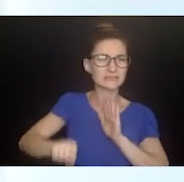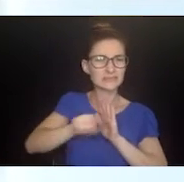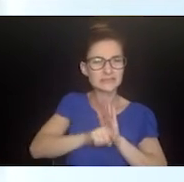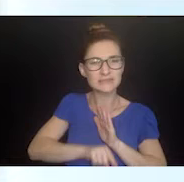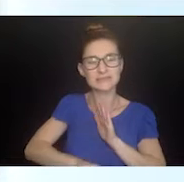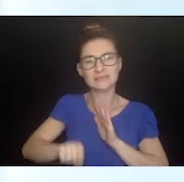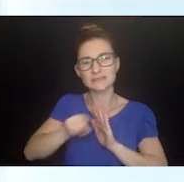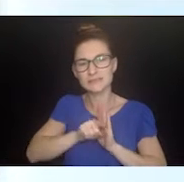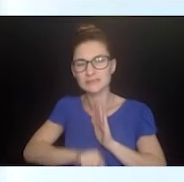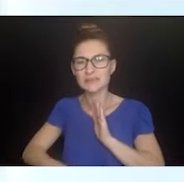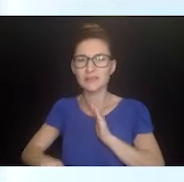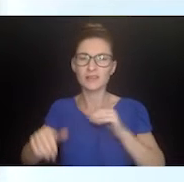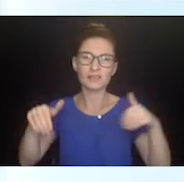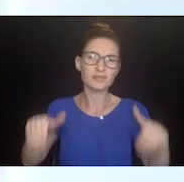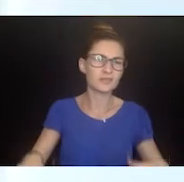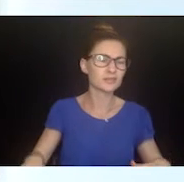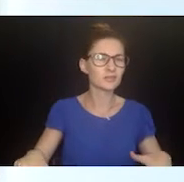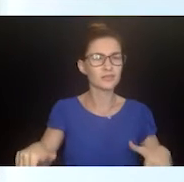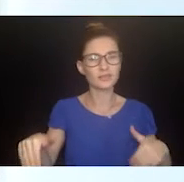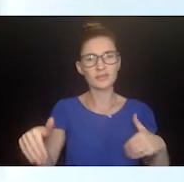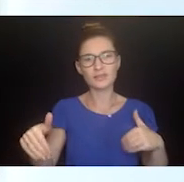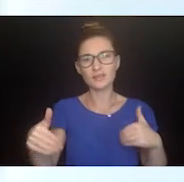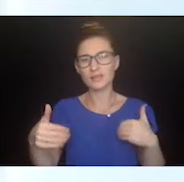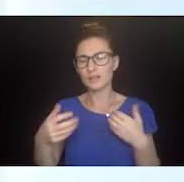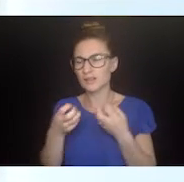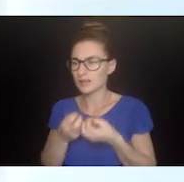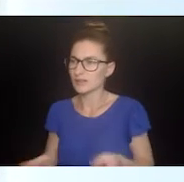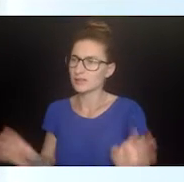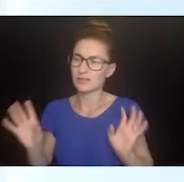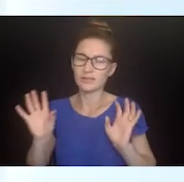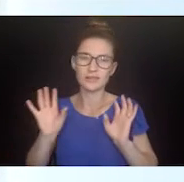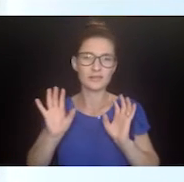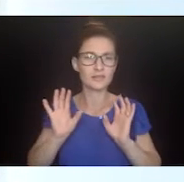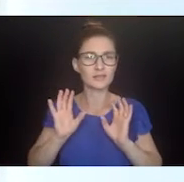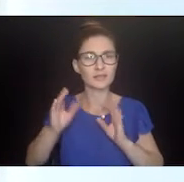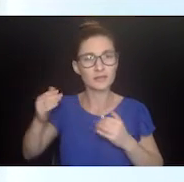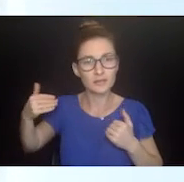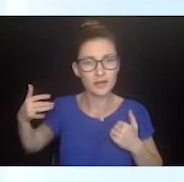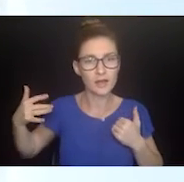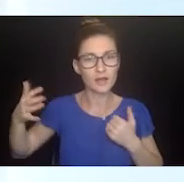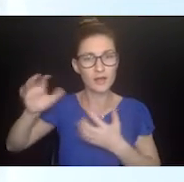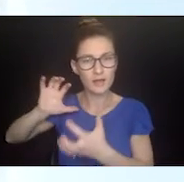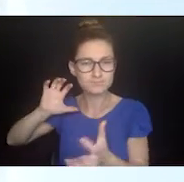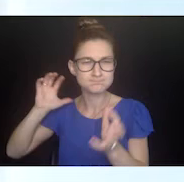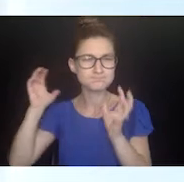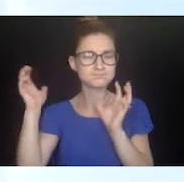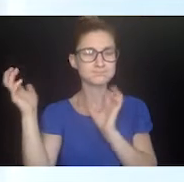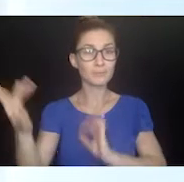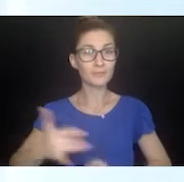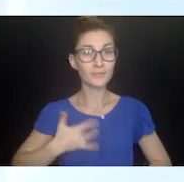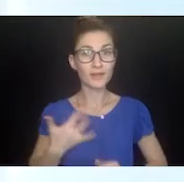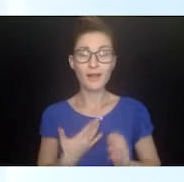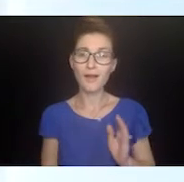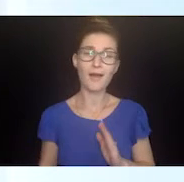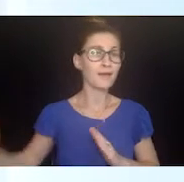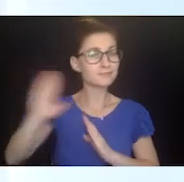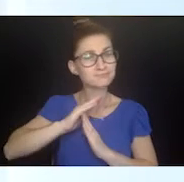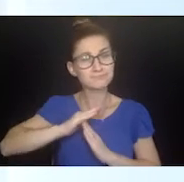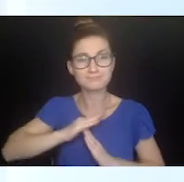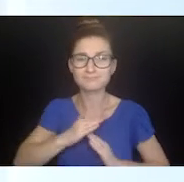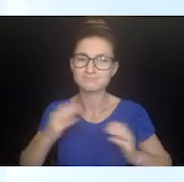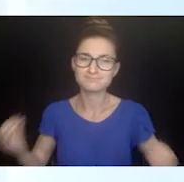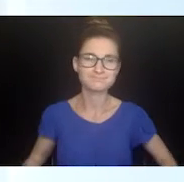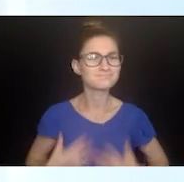hopeless, helpless, numbed out, and lost to a place where you're feeling the most joyous,